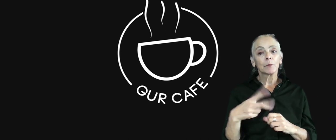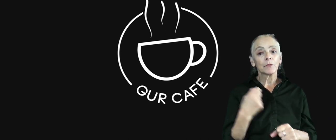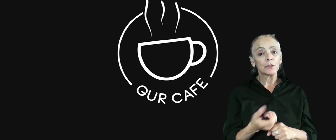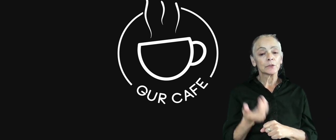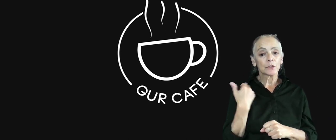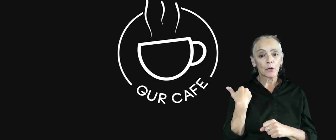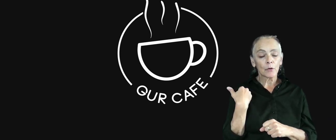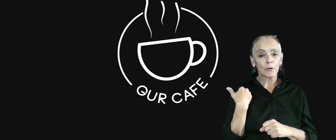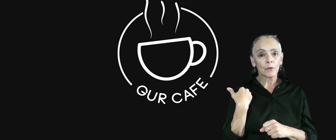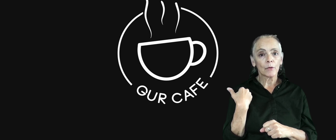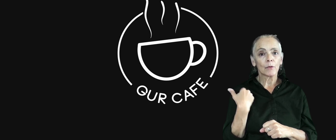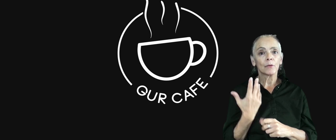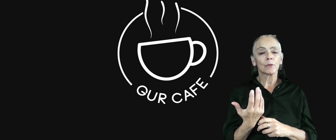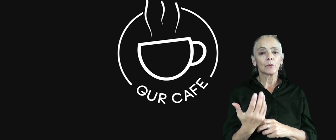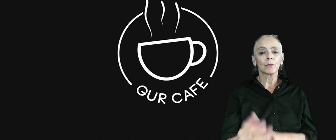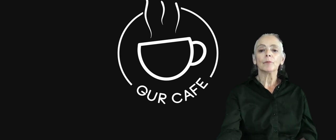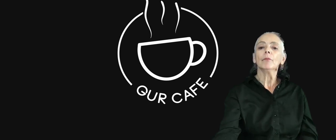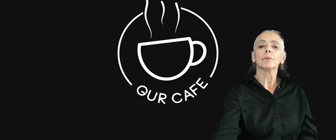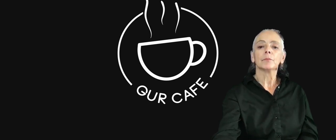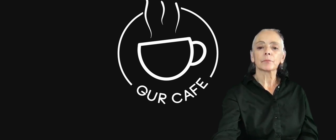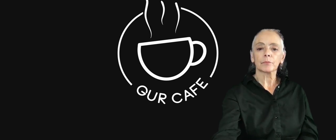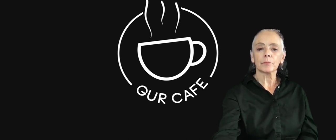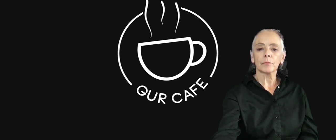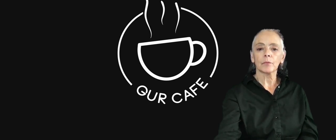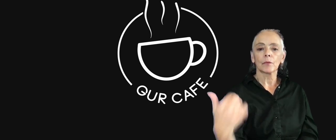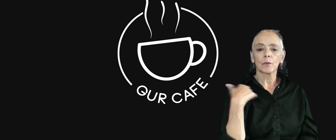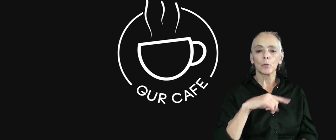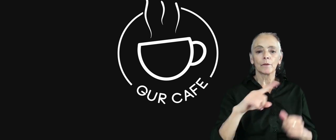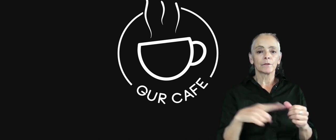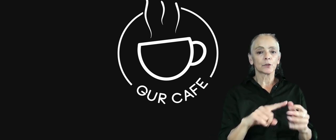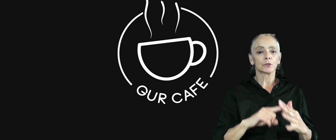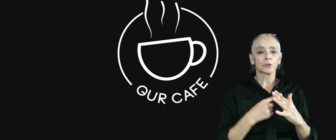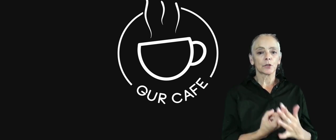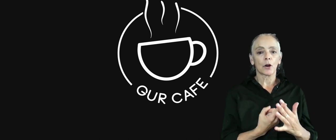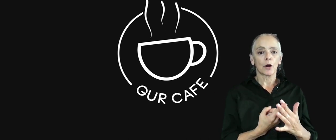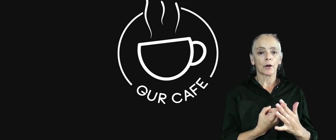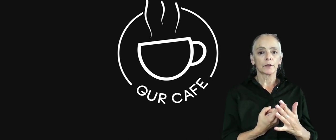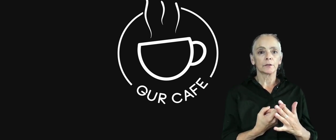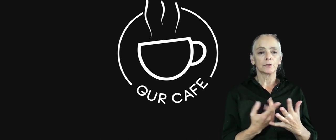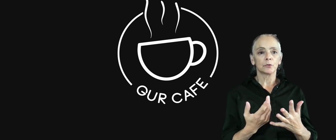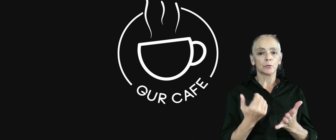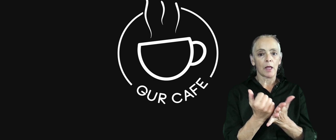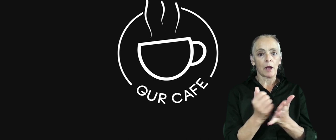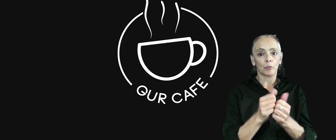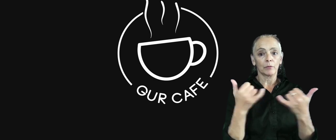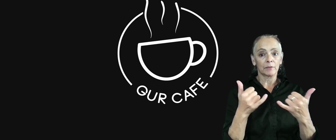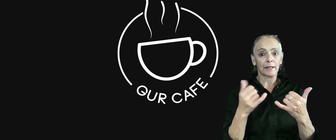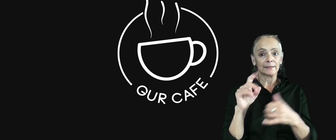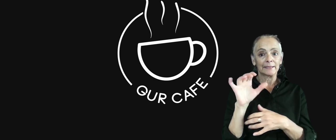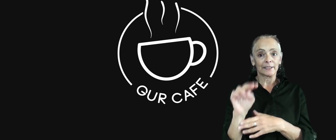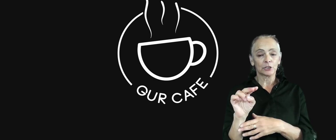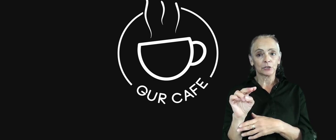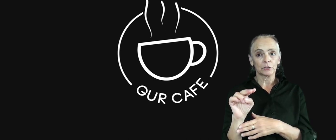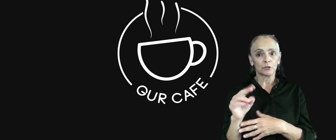ago when we first started to help on PlayStation just to gather